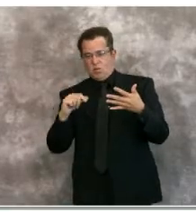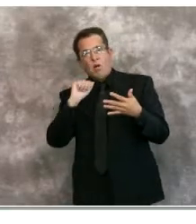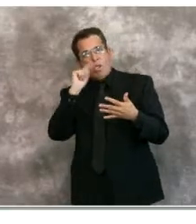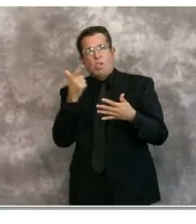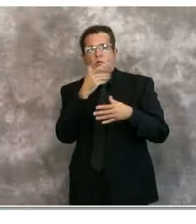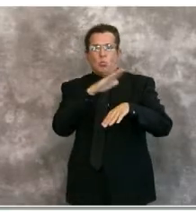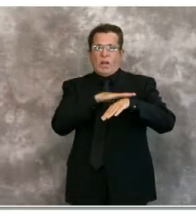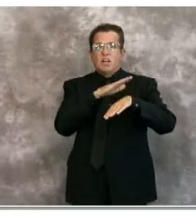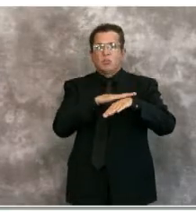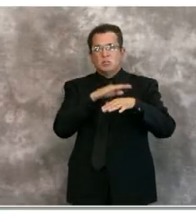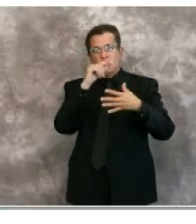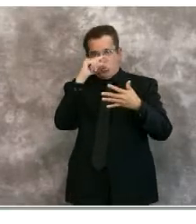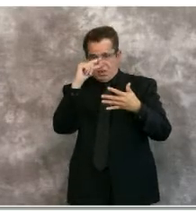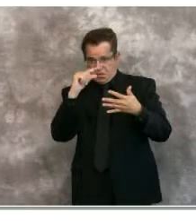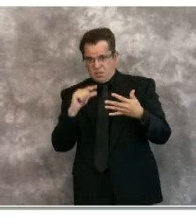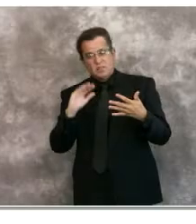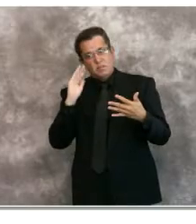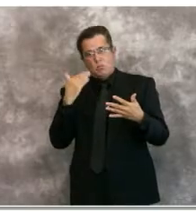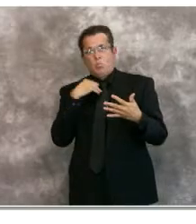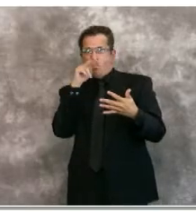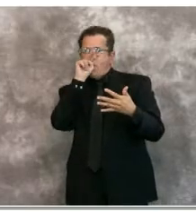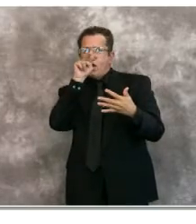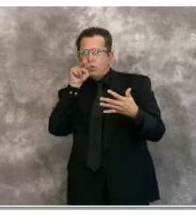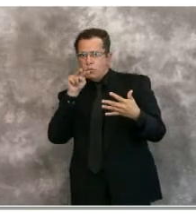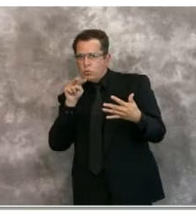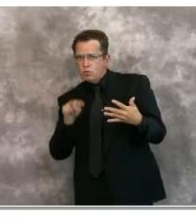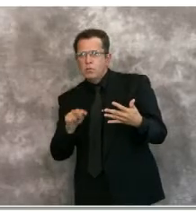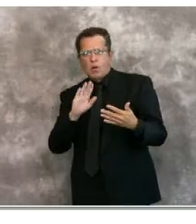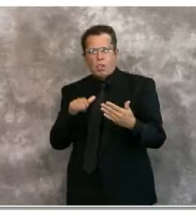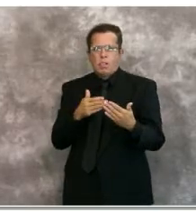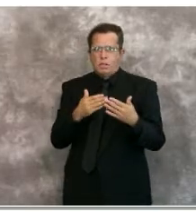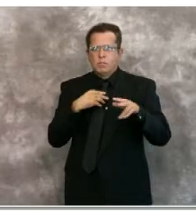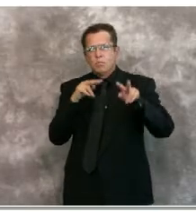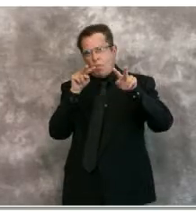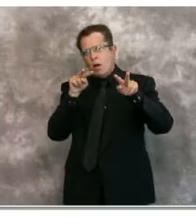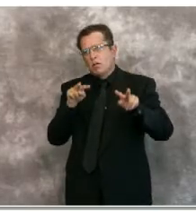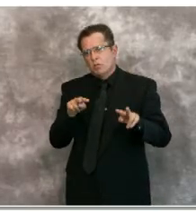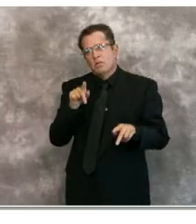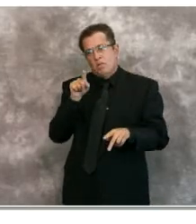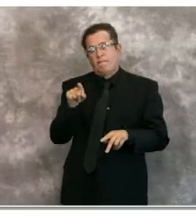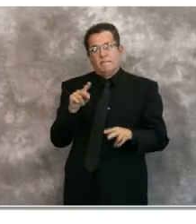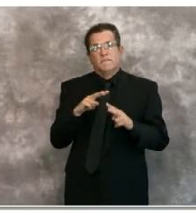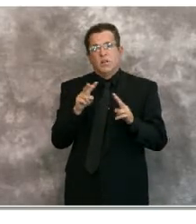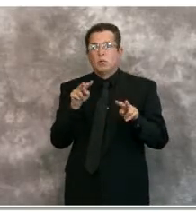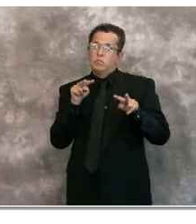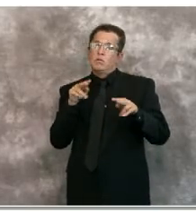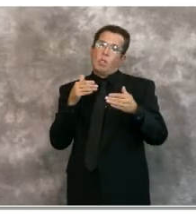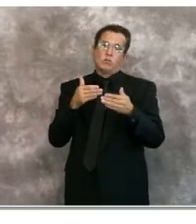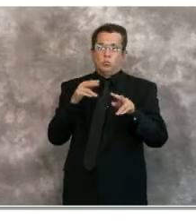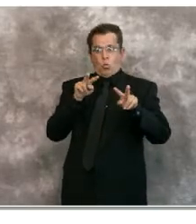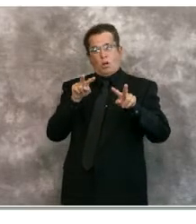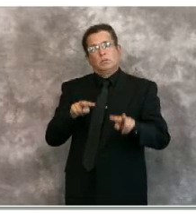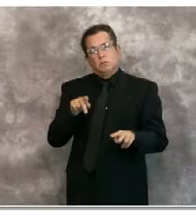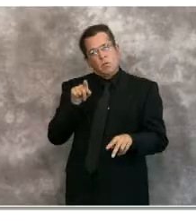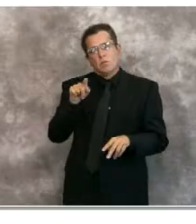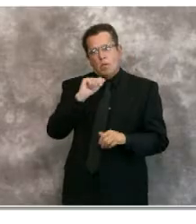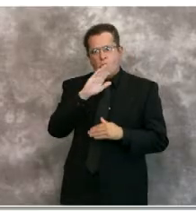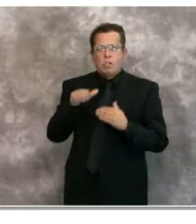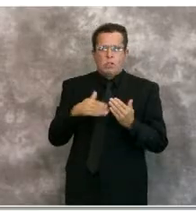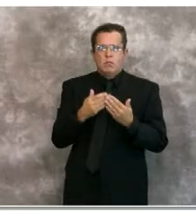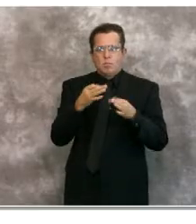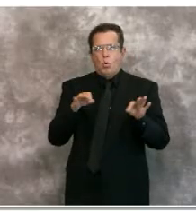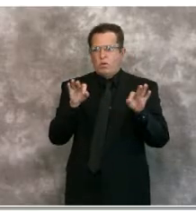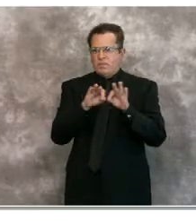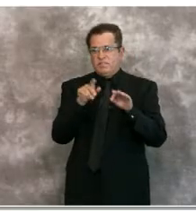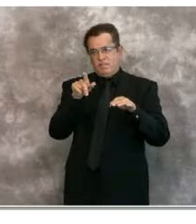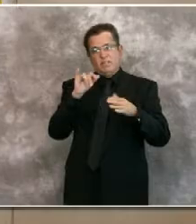triggers, and we continue to monitor all of these very closely. Next slide. I think that is